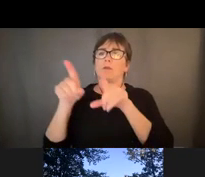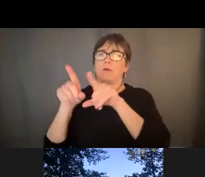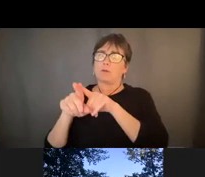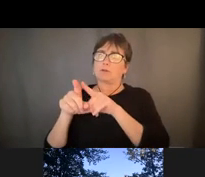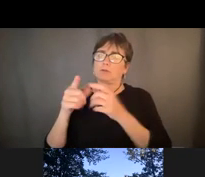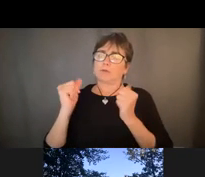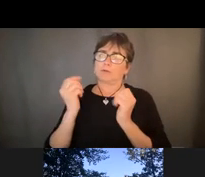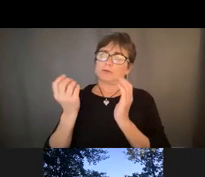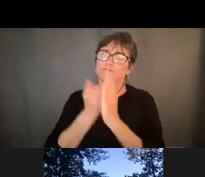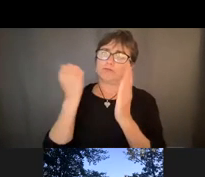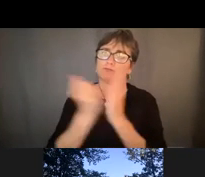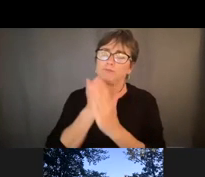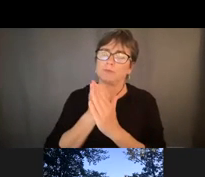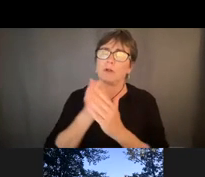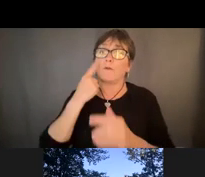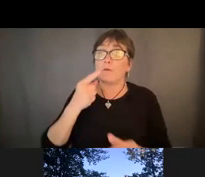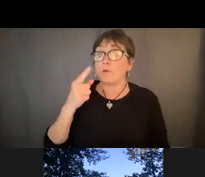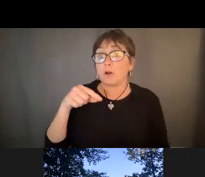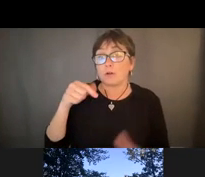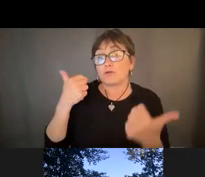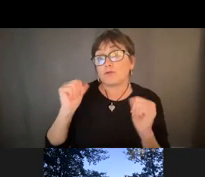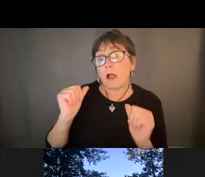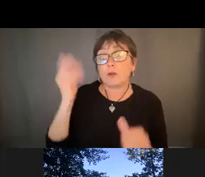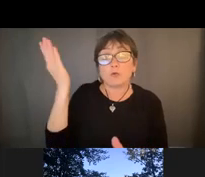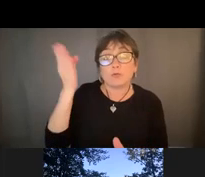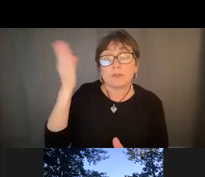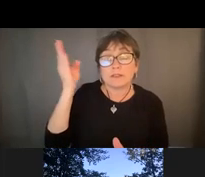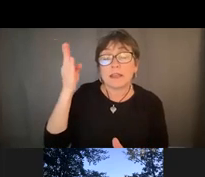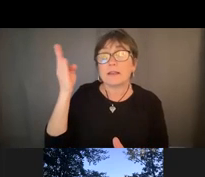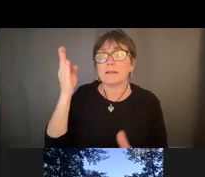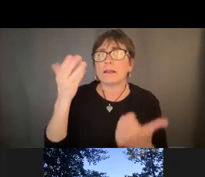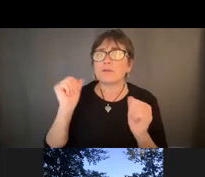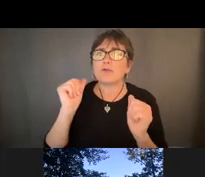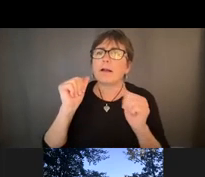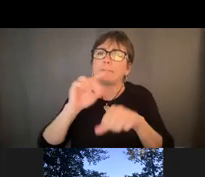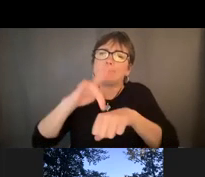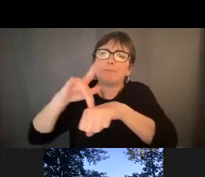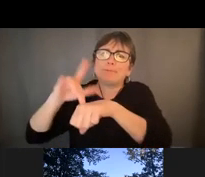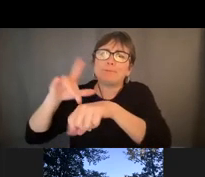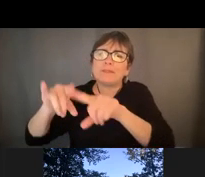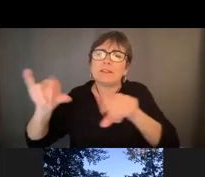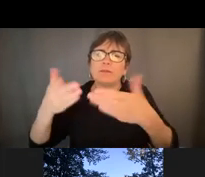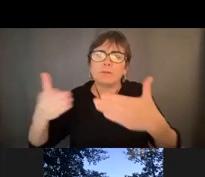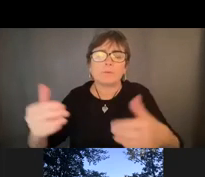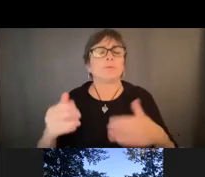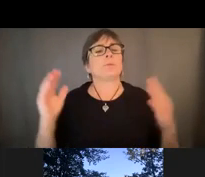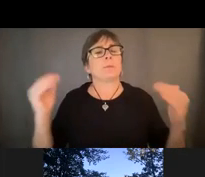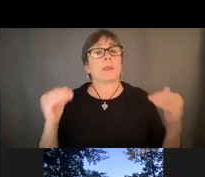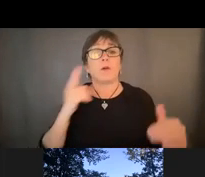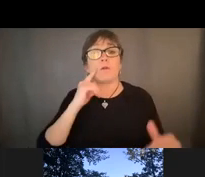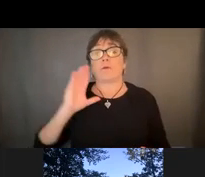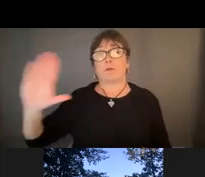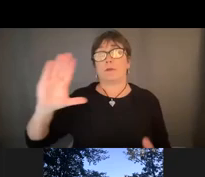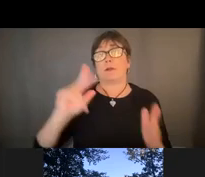to present and envision themselves in different ways. For their project, there are